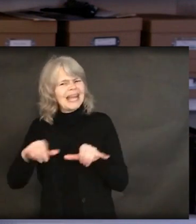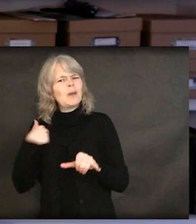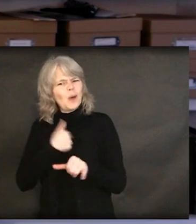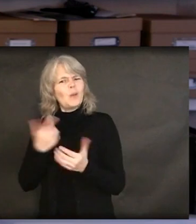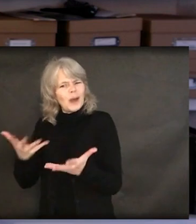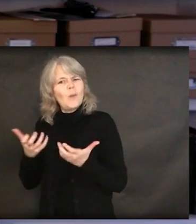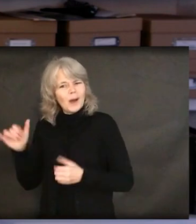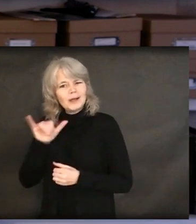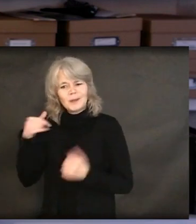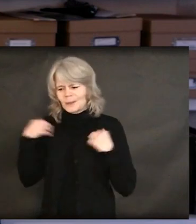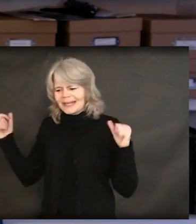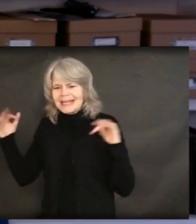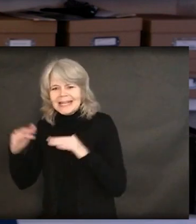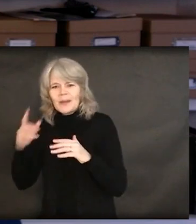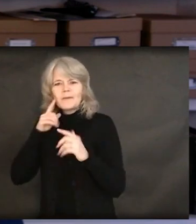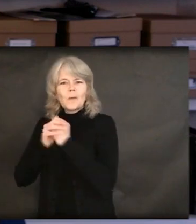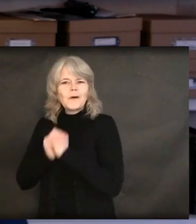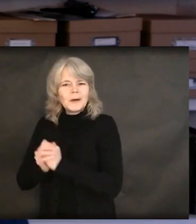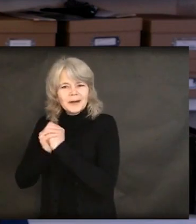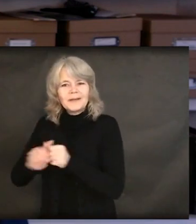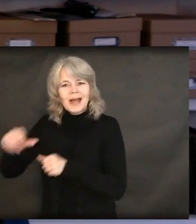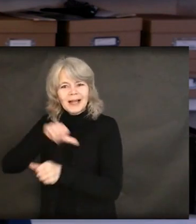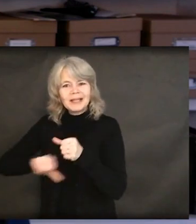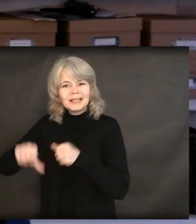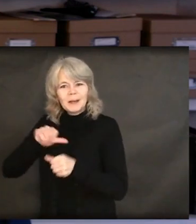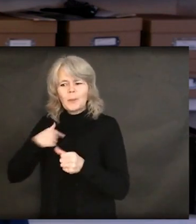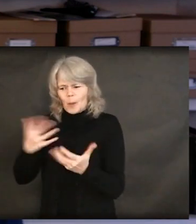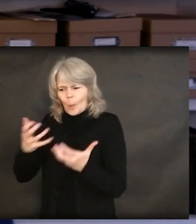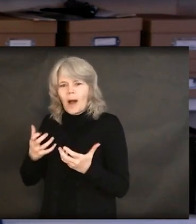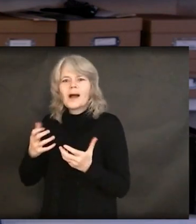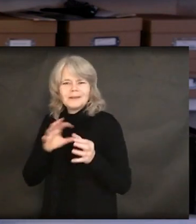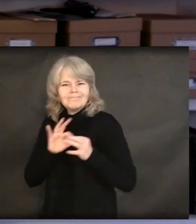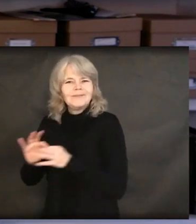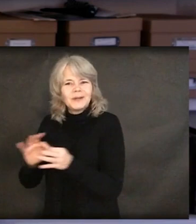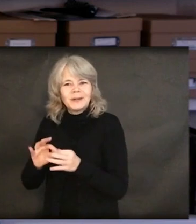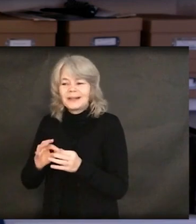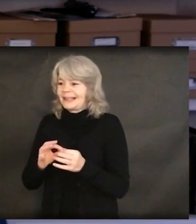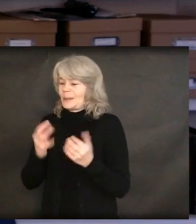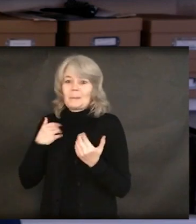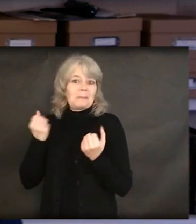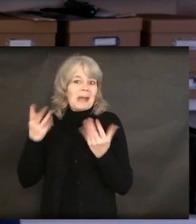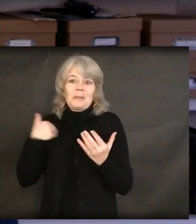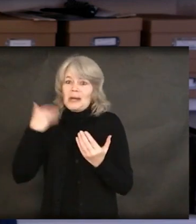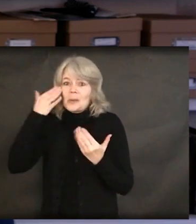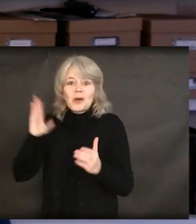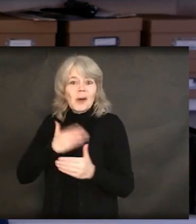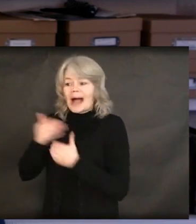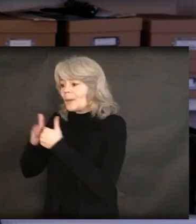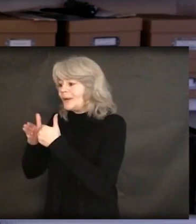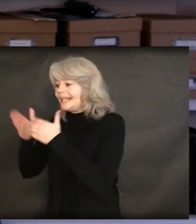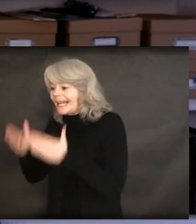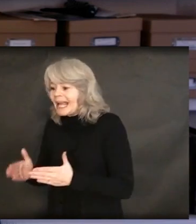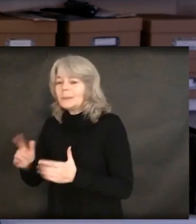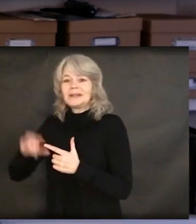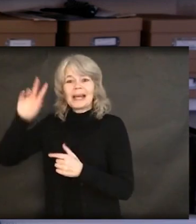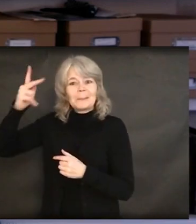and fellowship? In a world where many of us don't know our neighbors, where we are so easily divided